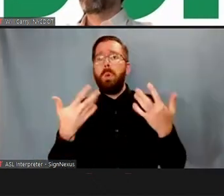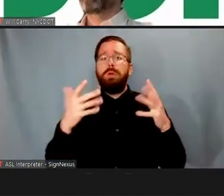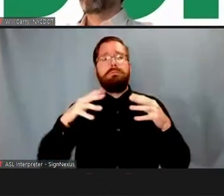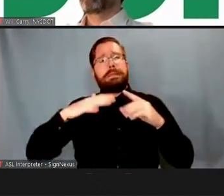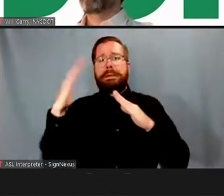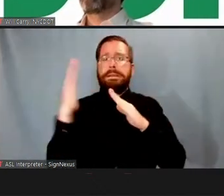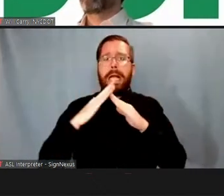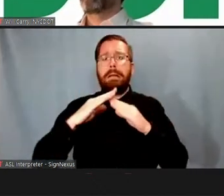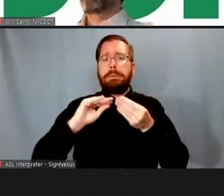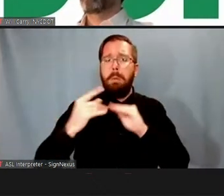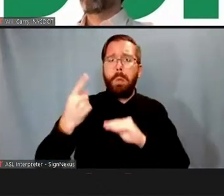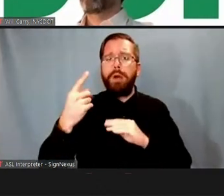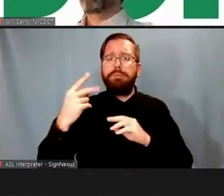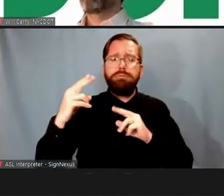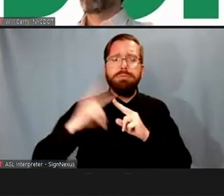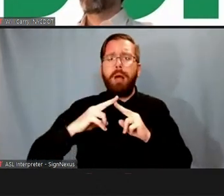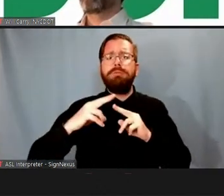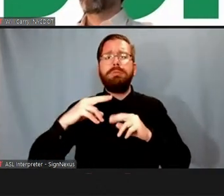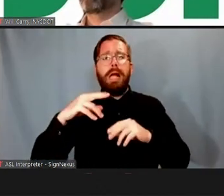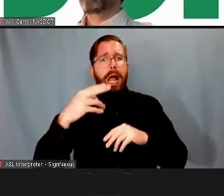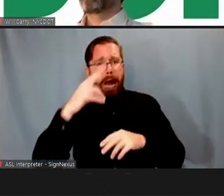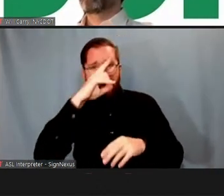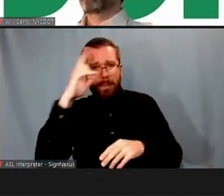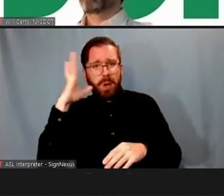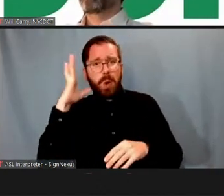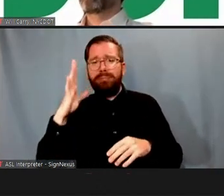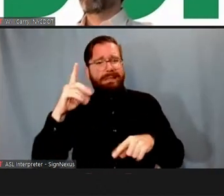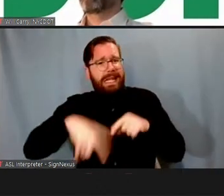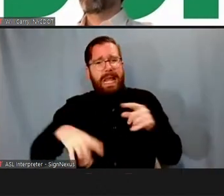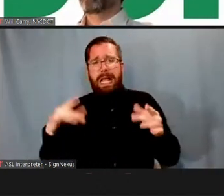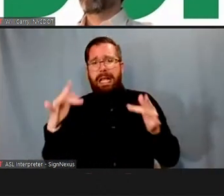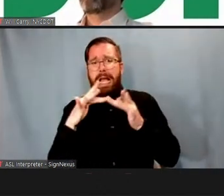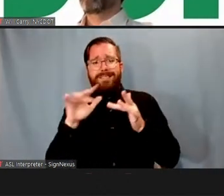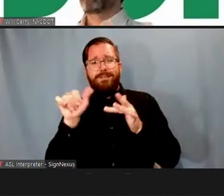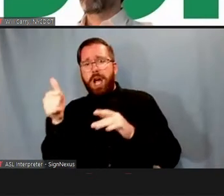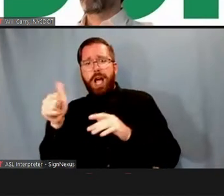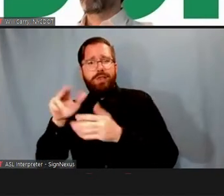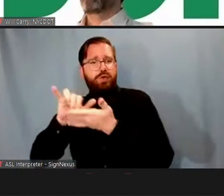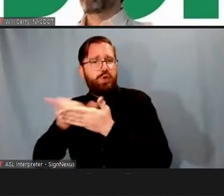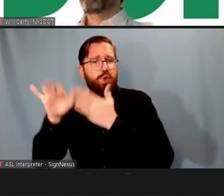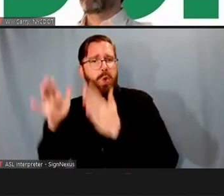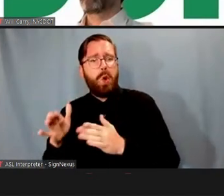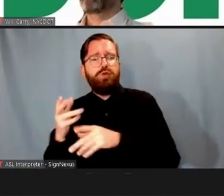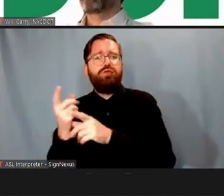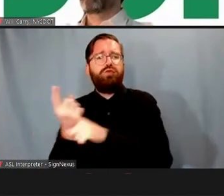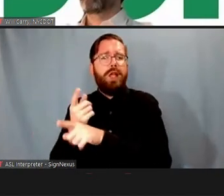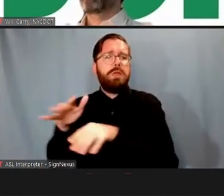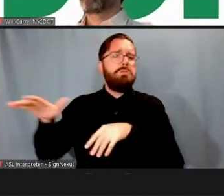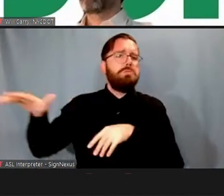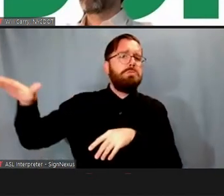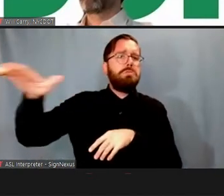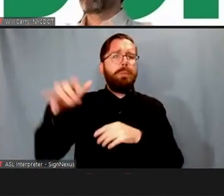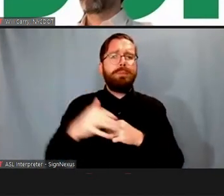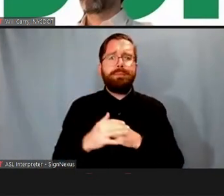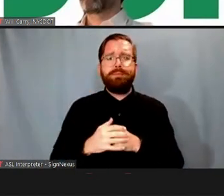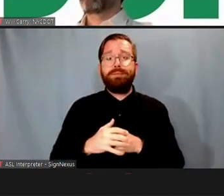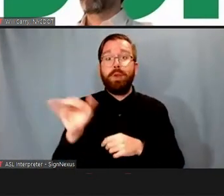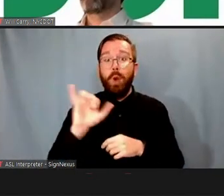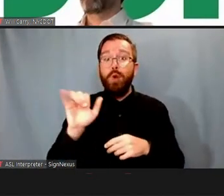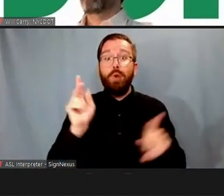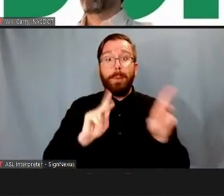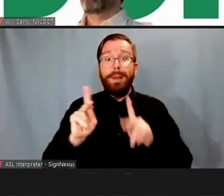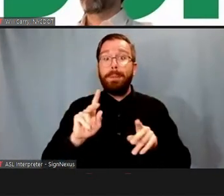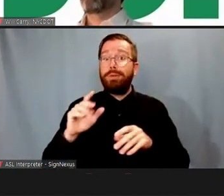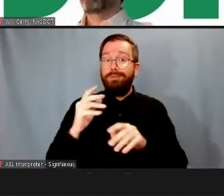cap on the number for hire vehicles and the ones causing the congestion are them as well as restaurant sheds delivery trucks and double parkers and city